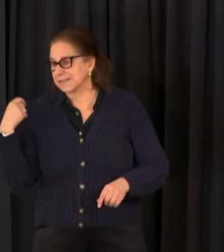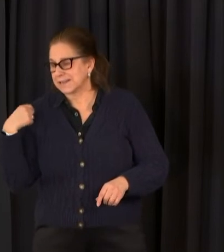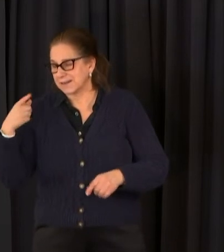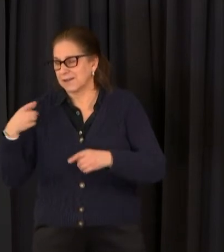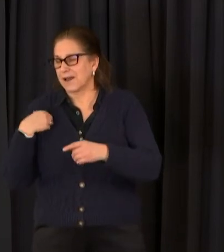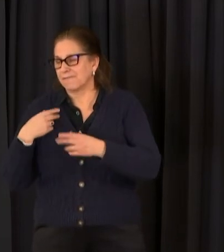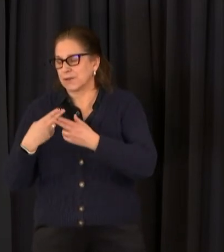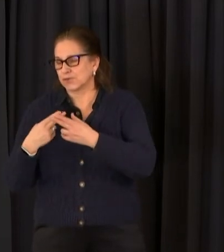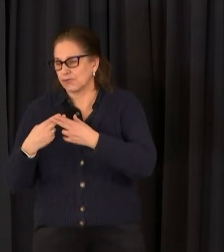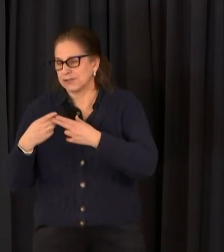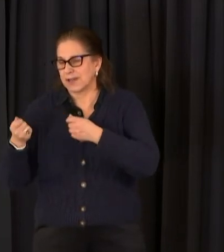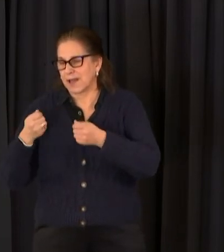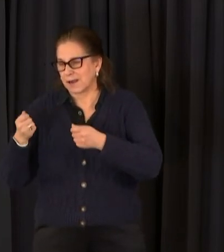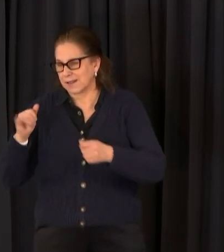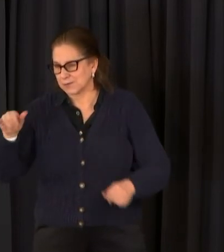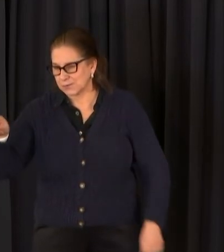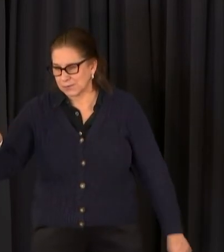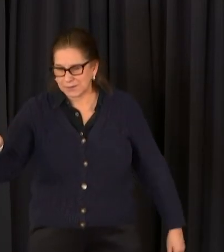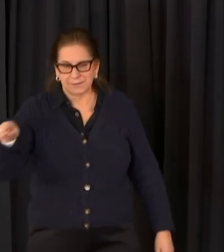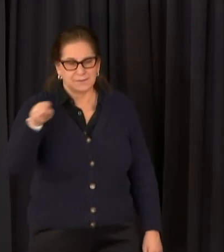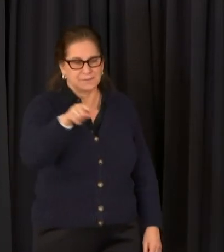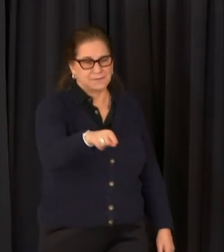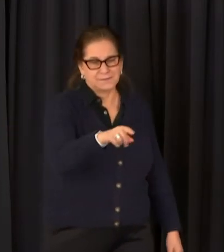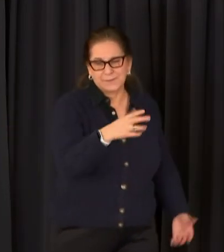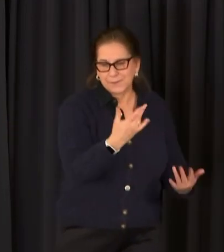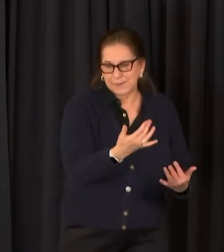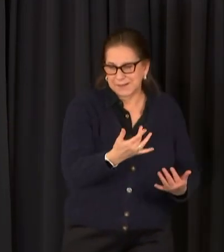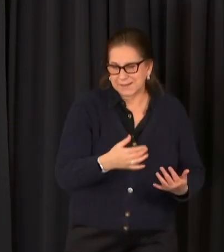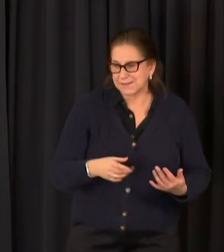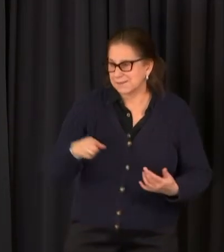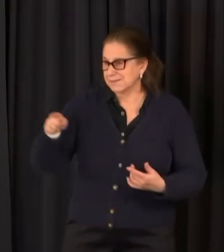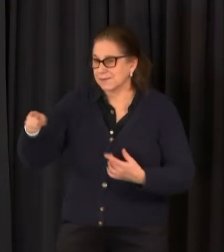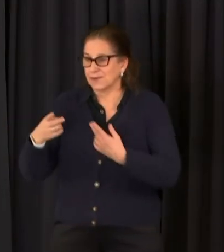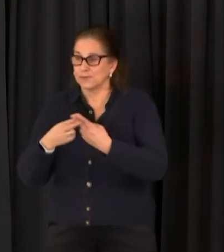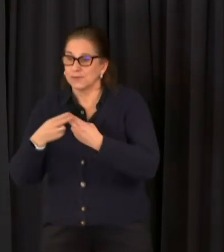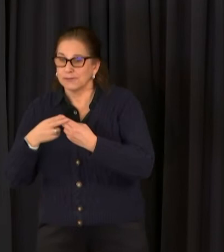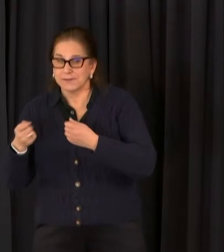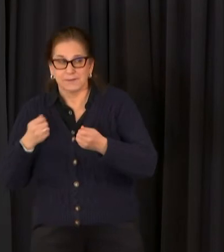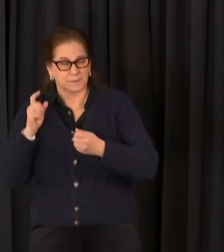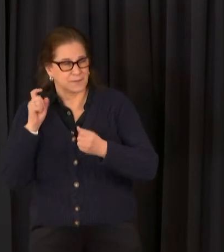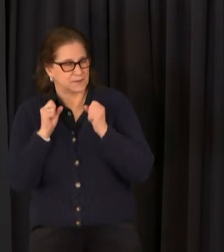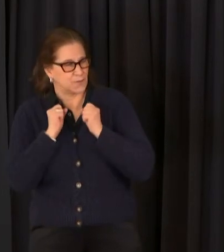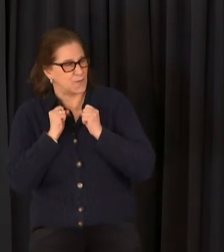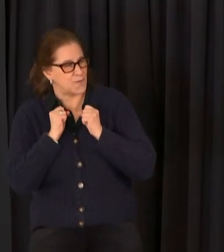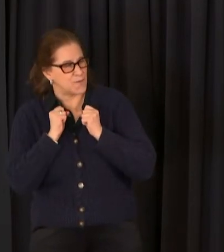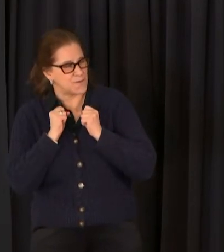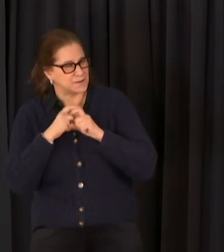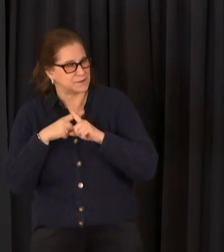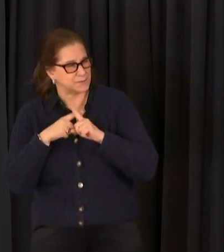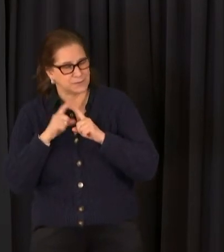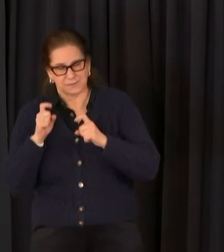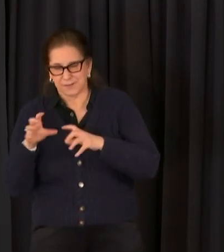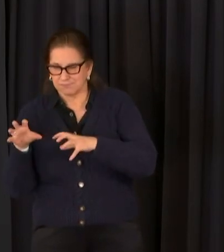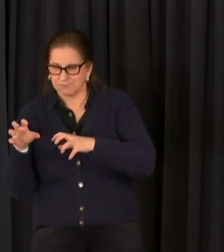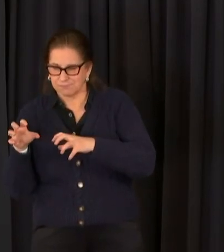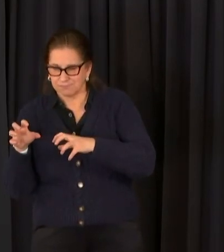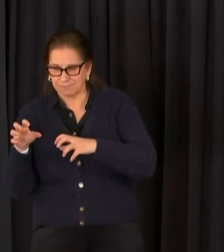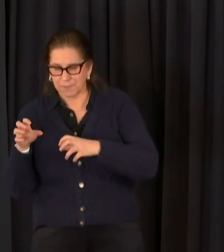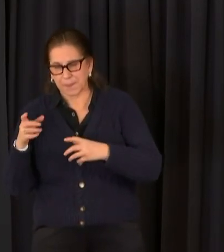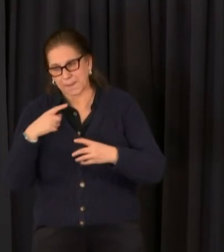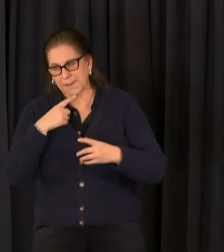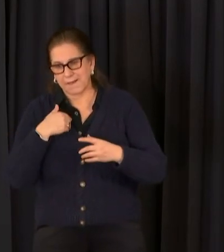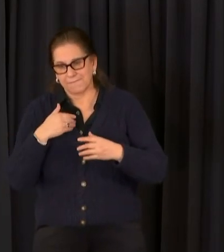vaccine has to be stored at cold temperatures. The one that we tend to put out in the community